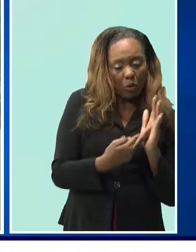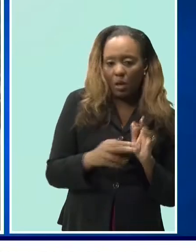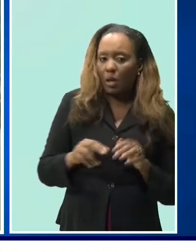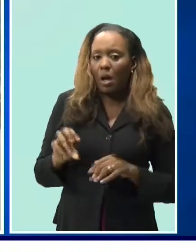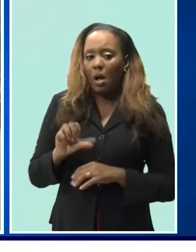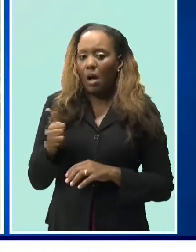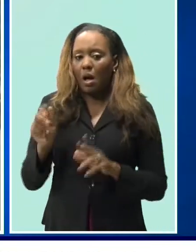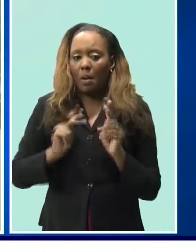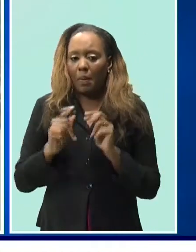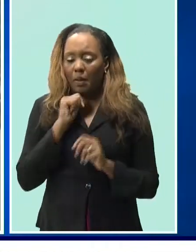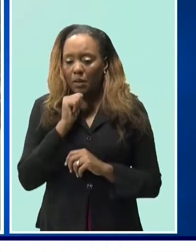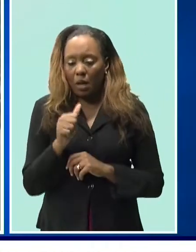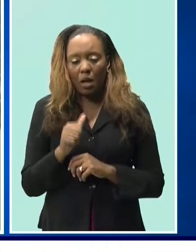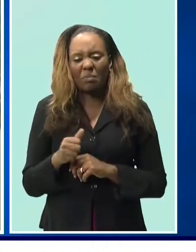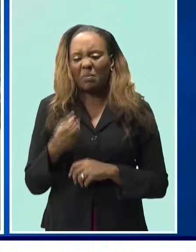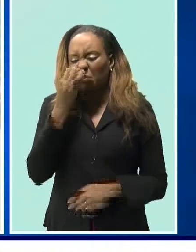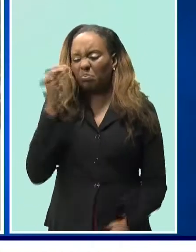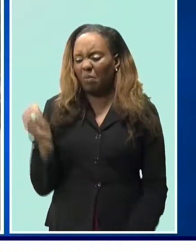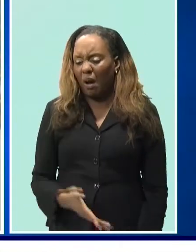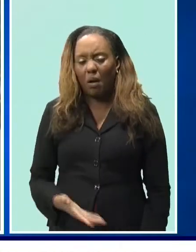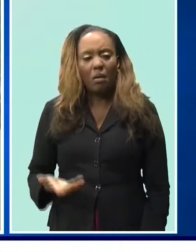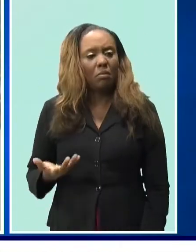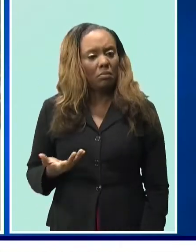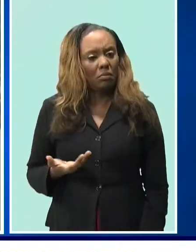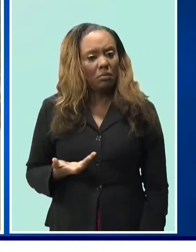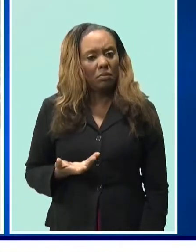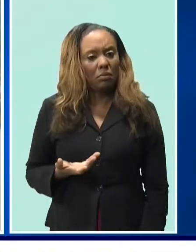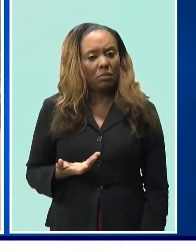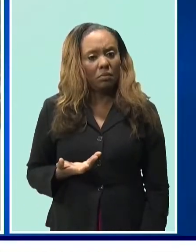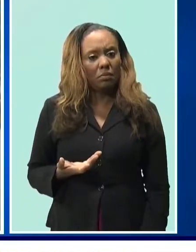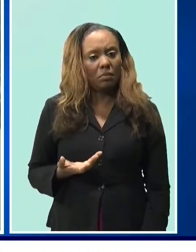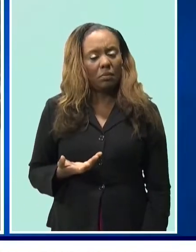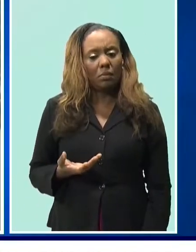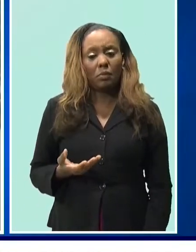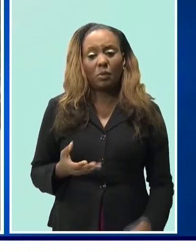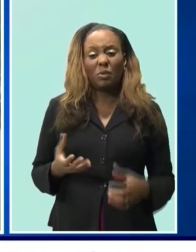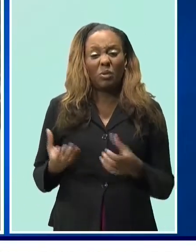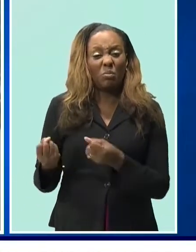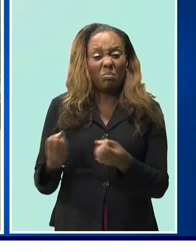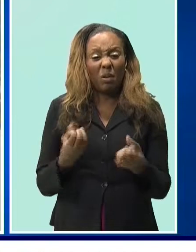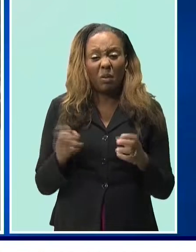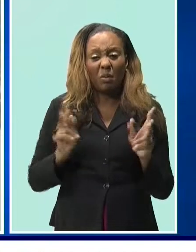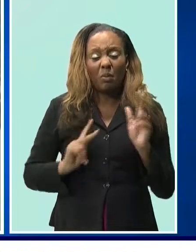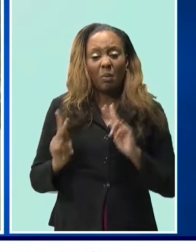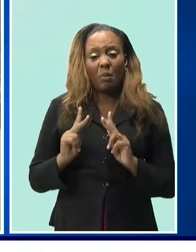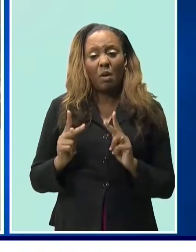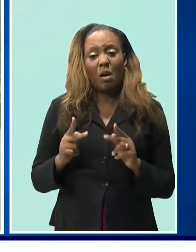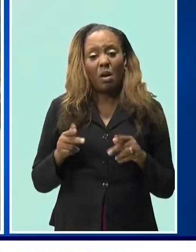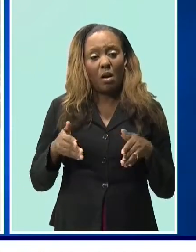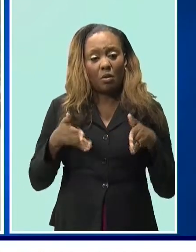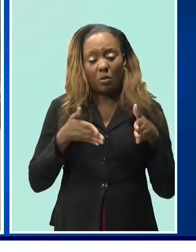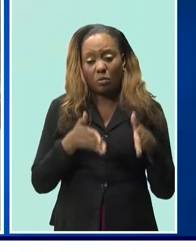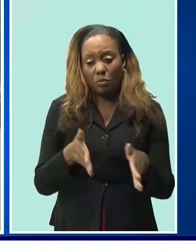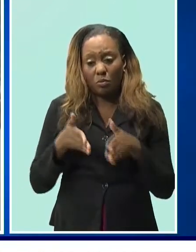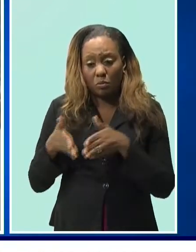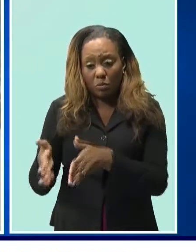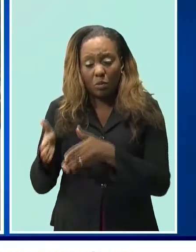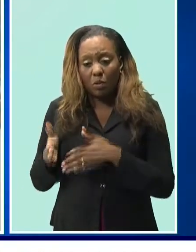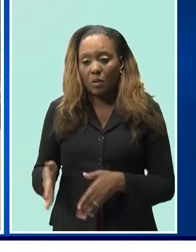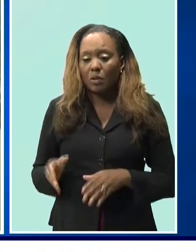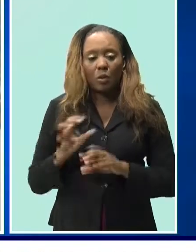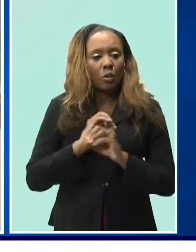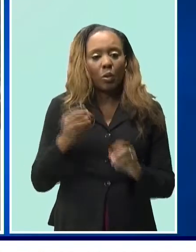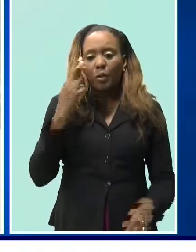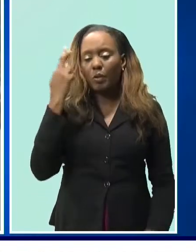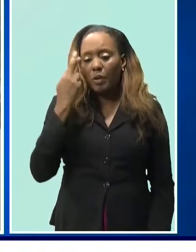them, and we're still seeing too many persons who are on the road without the apparent reason to be on